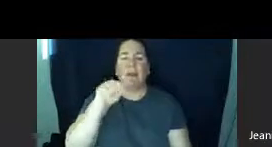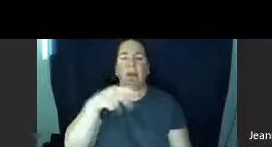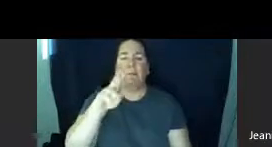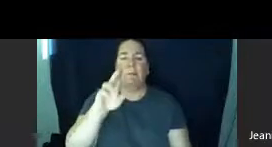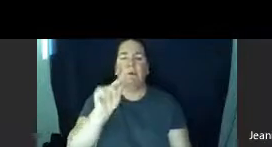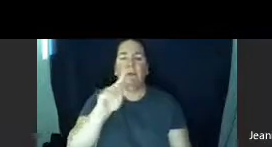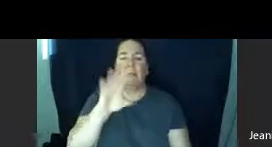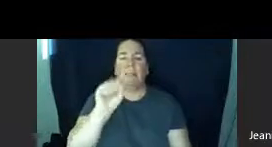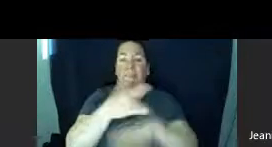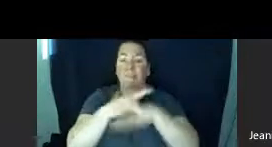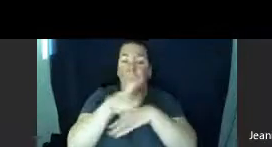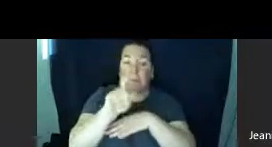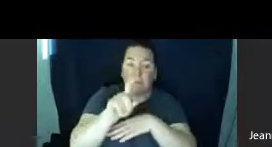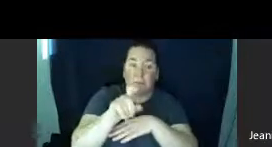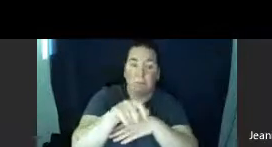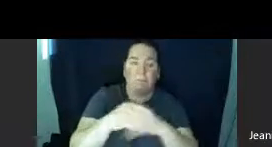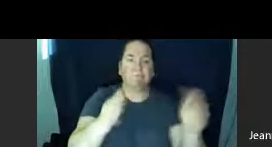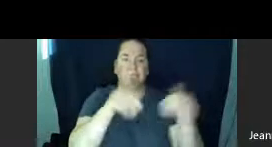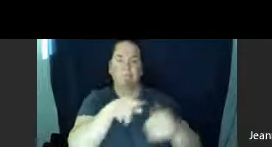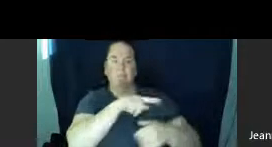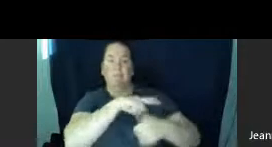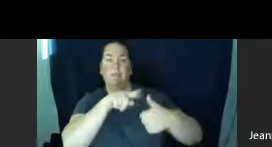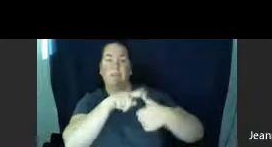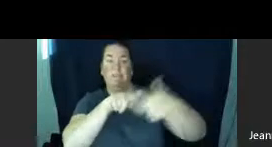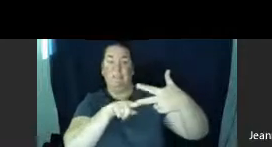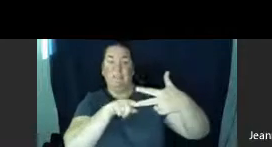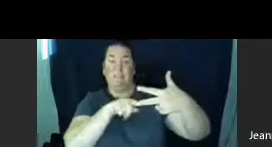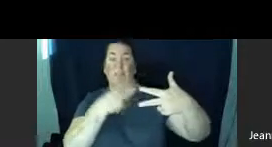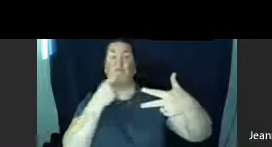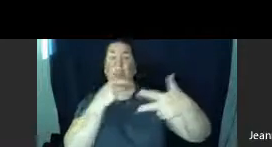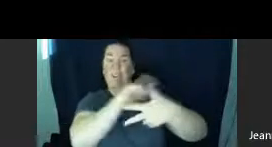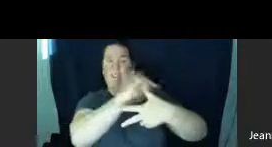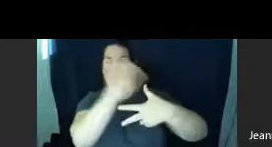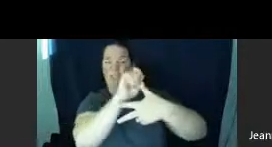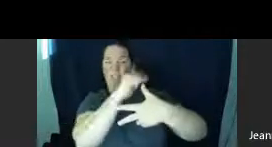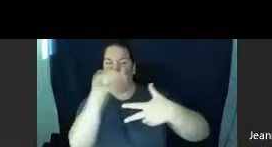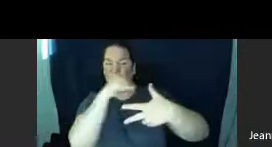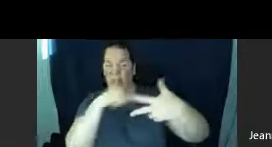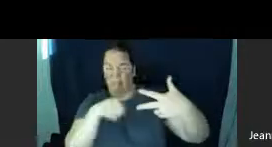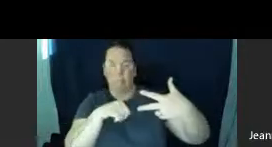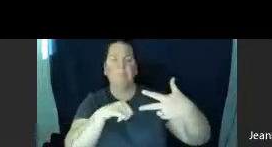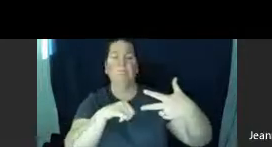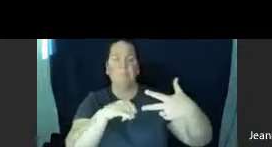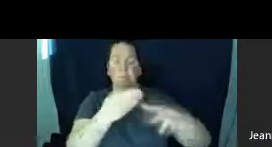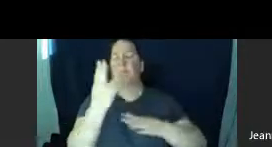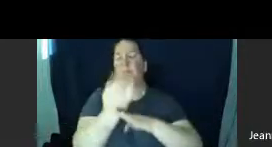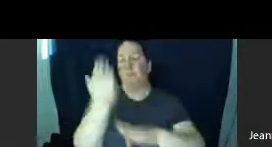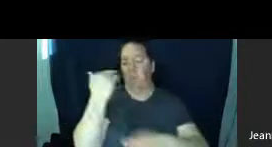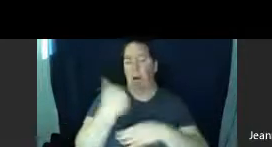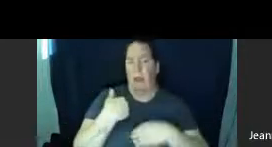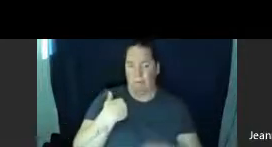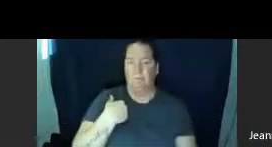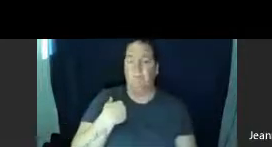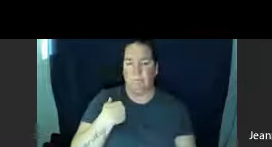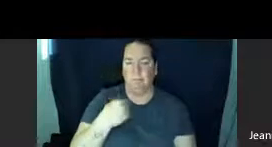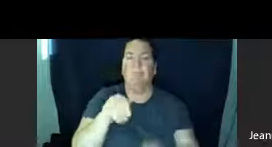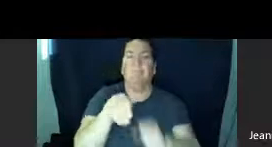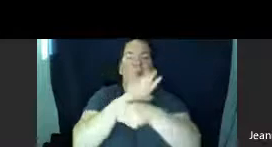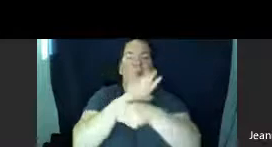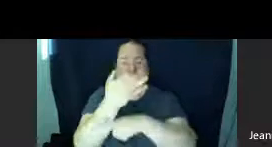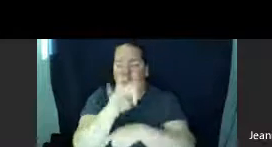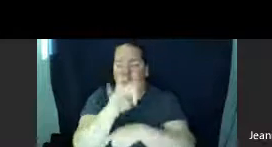the monoclonal antibodies that we used to have. And basically, this just points out that, COVID-19 has thrown us a